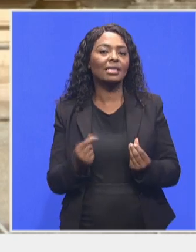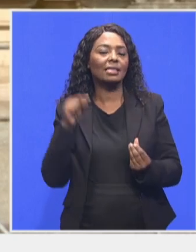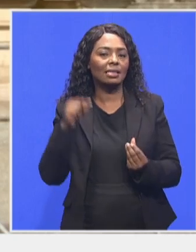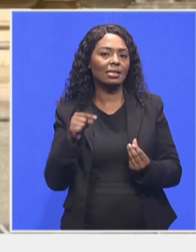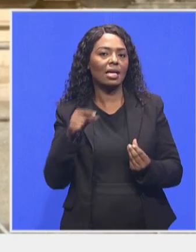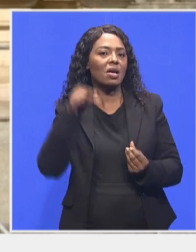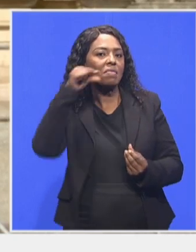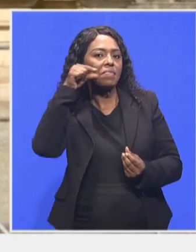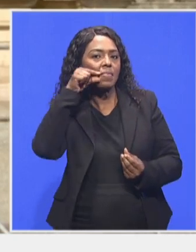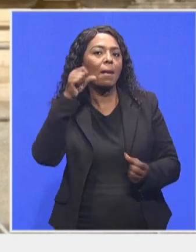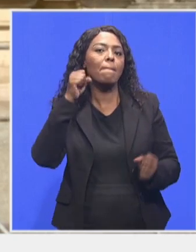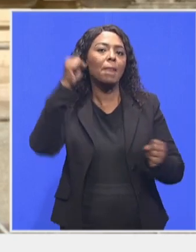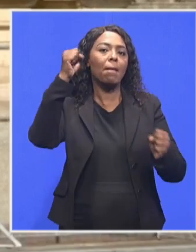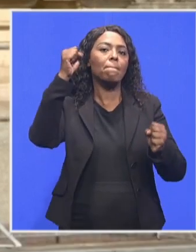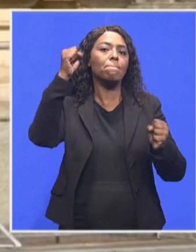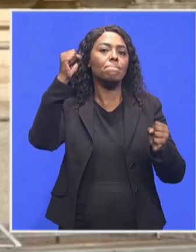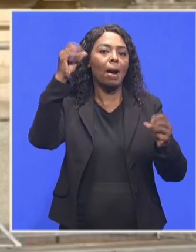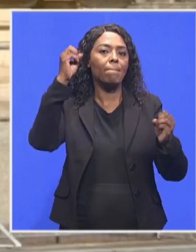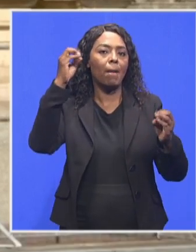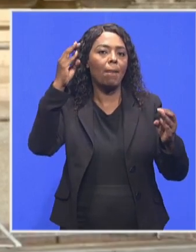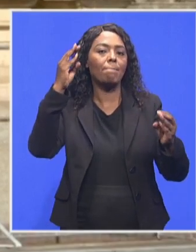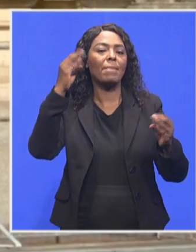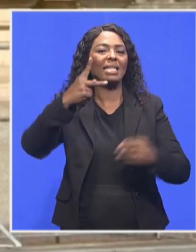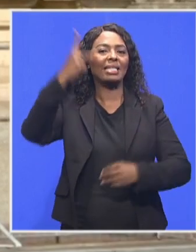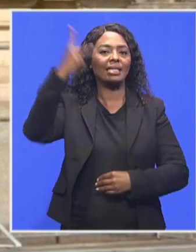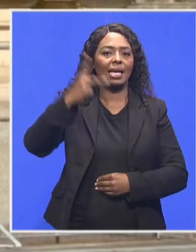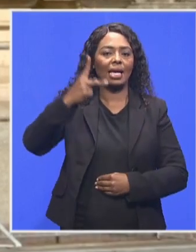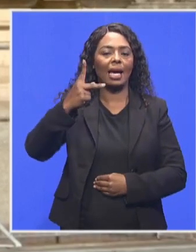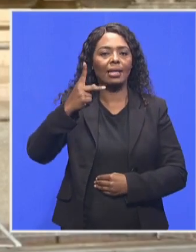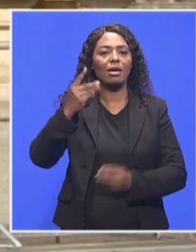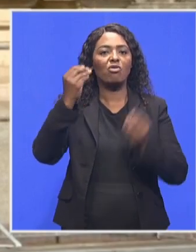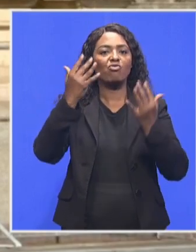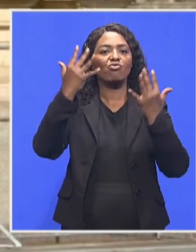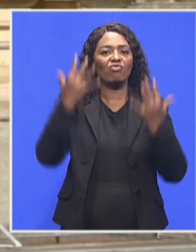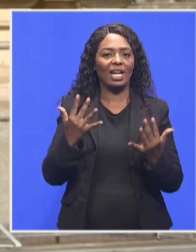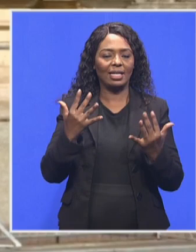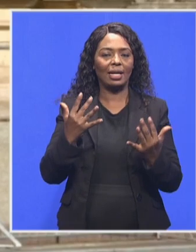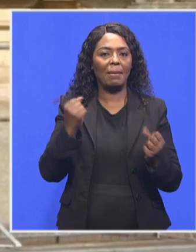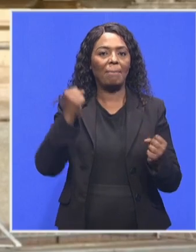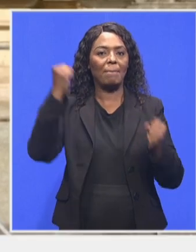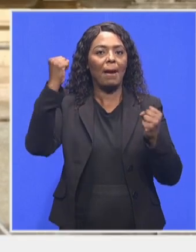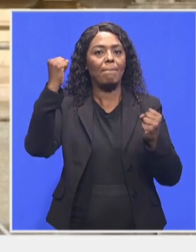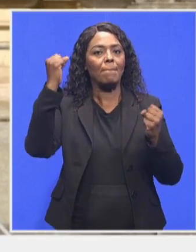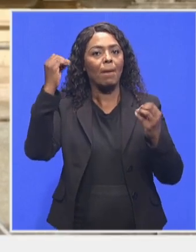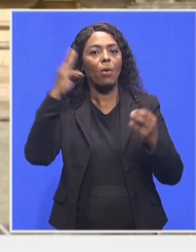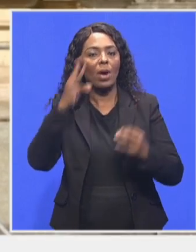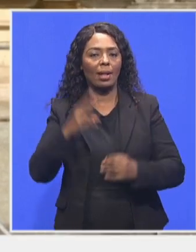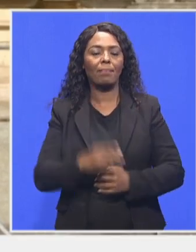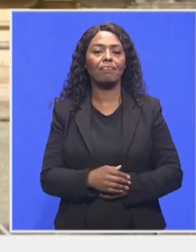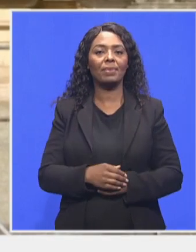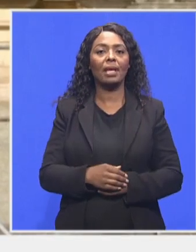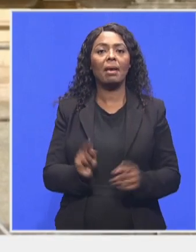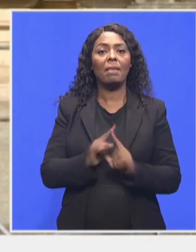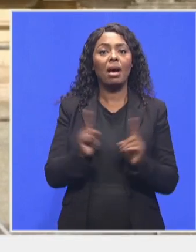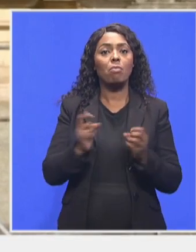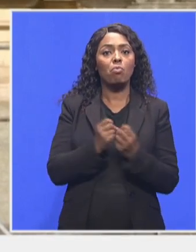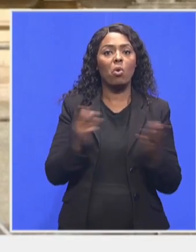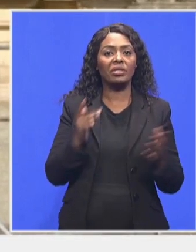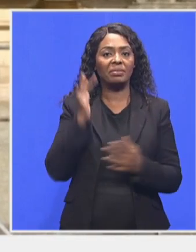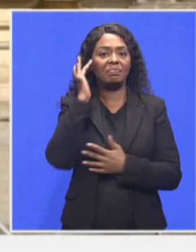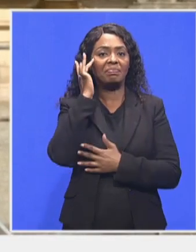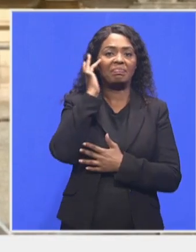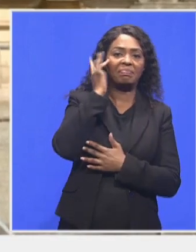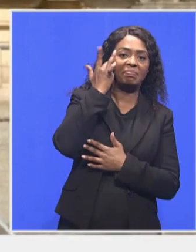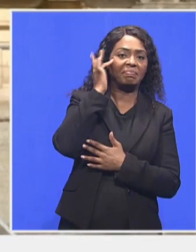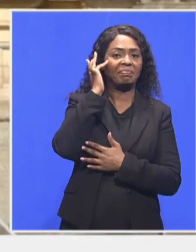second main budget speech. Of course, it's eagerly anticipated, especially because as much as it's sunny